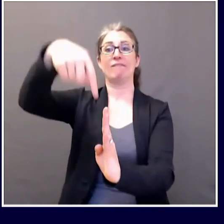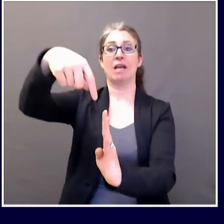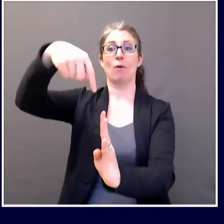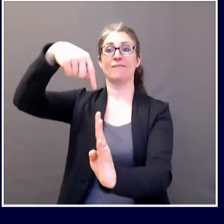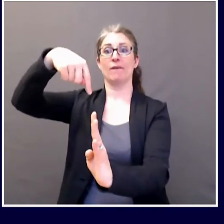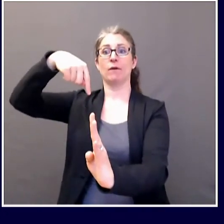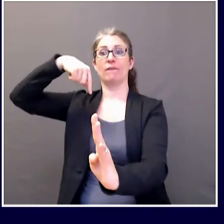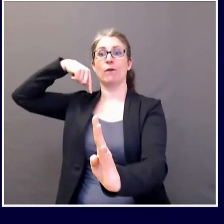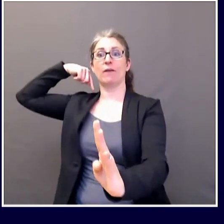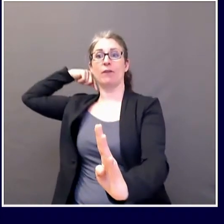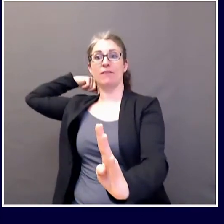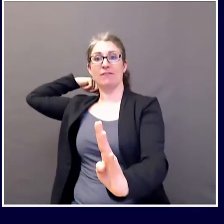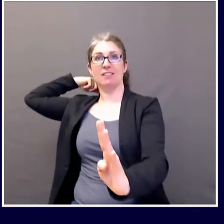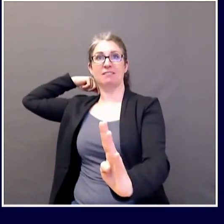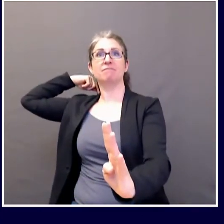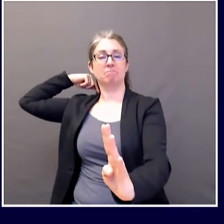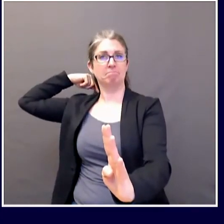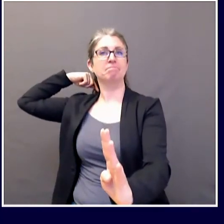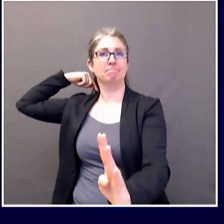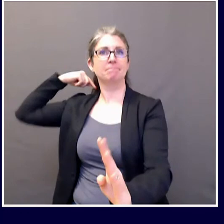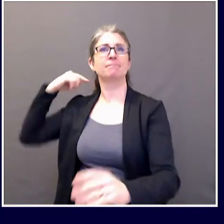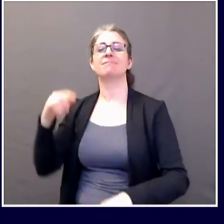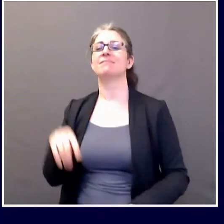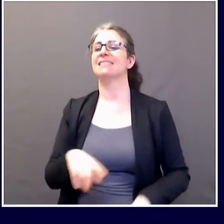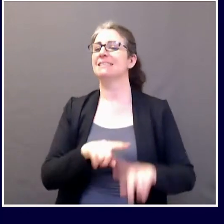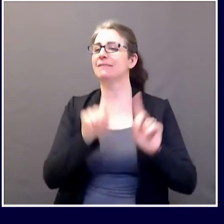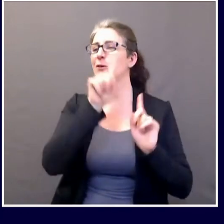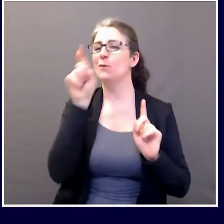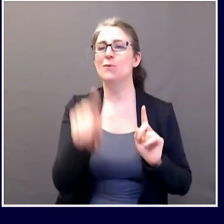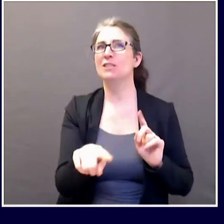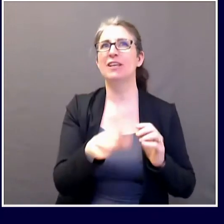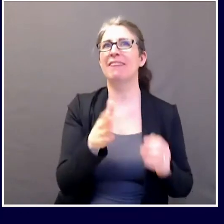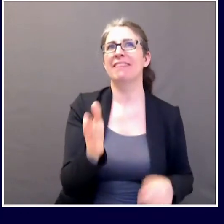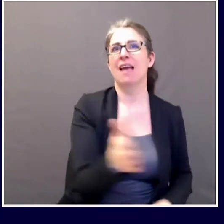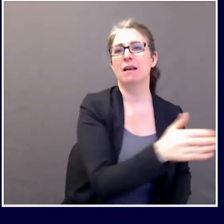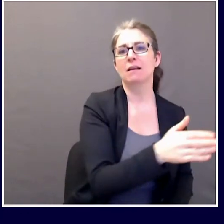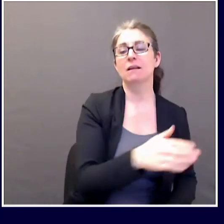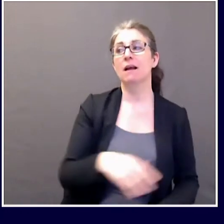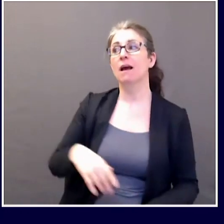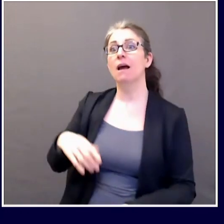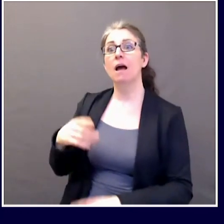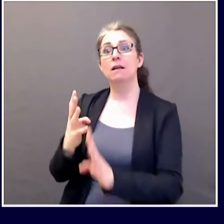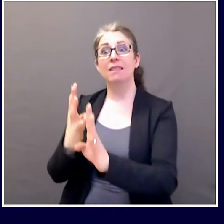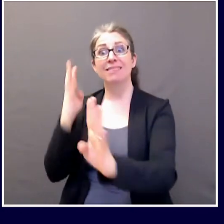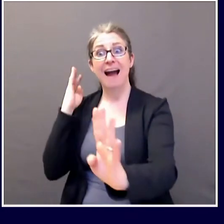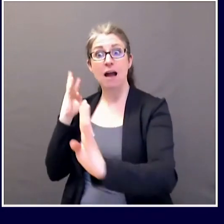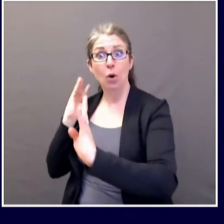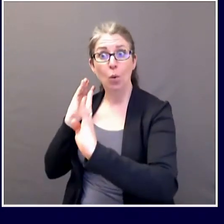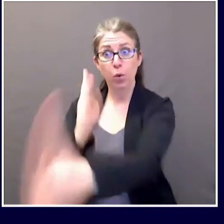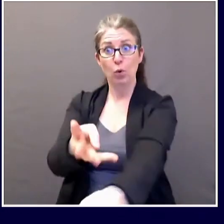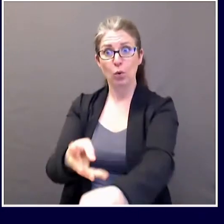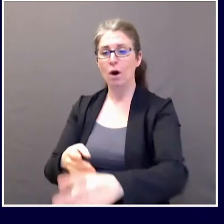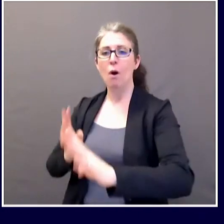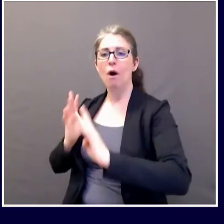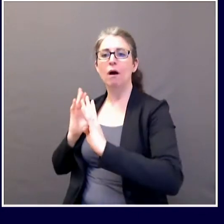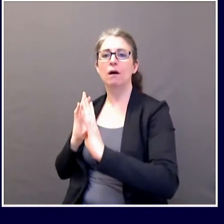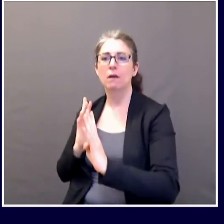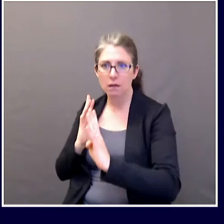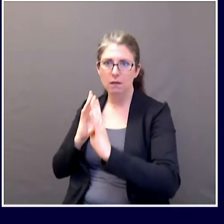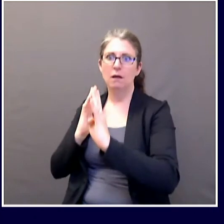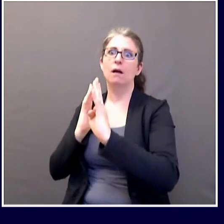supply, but the place in line may be in some respects irrespective of that. I totally get that. No question about it. It's a